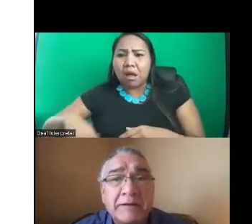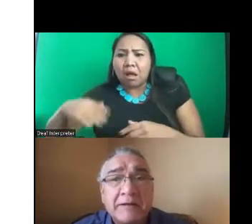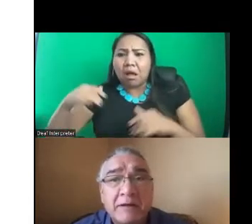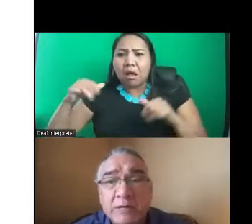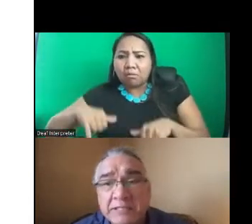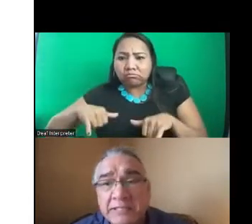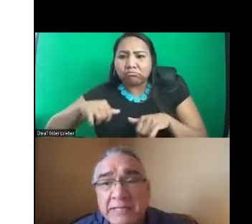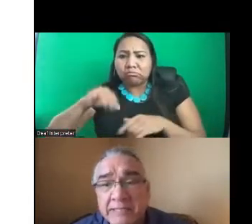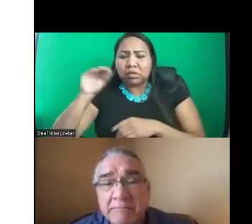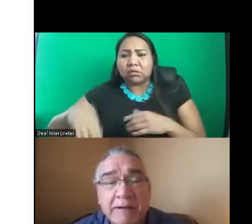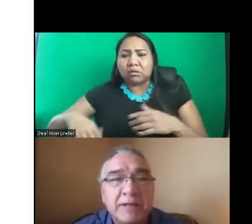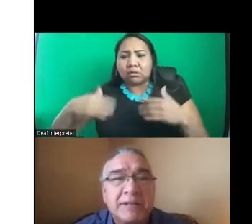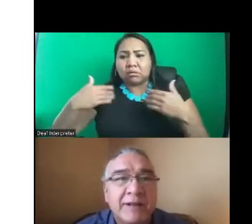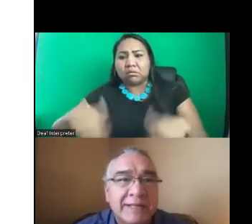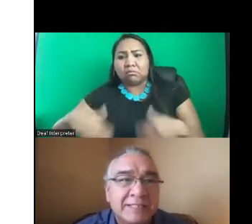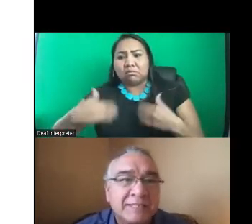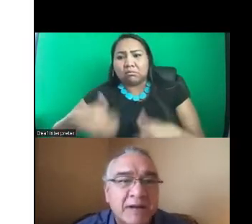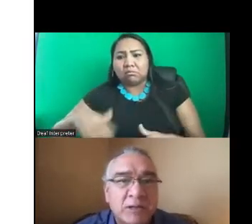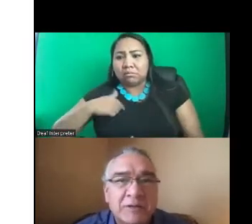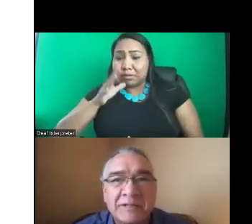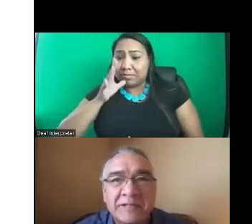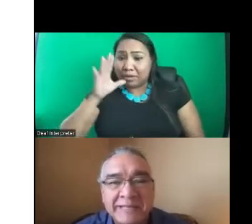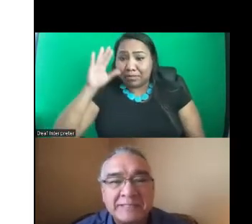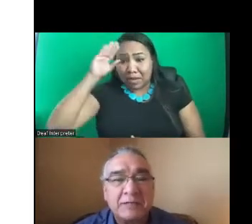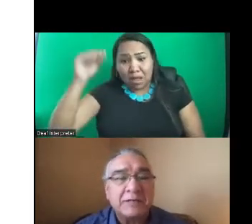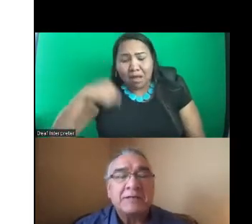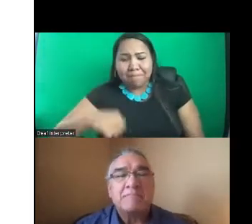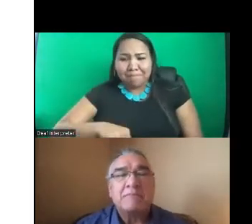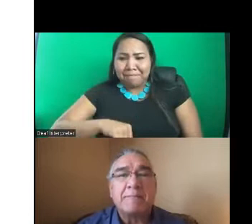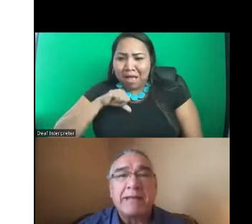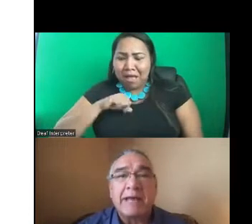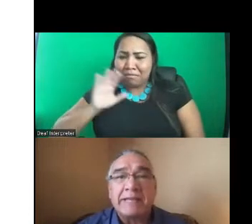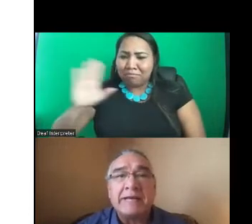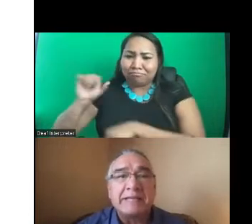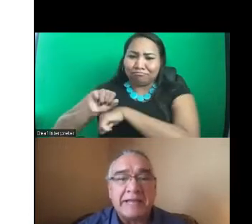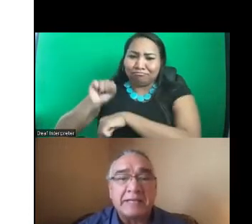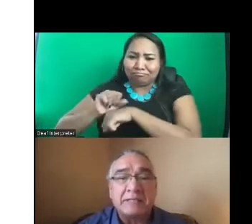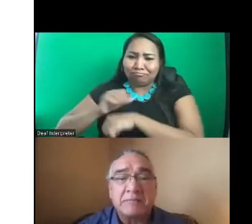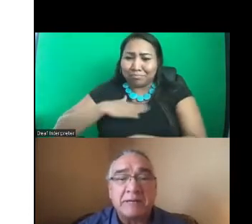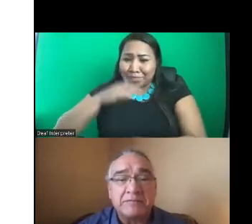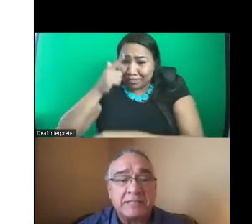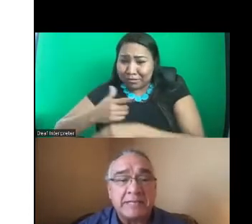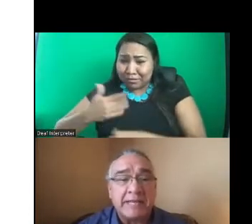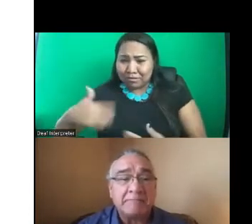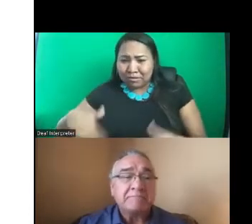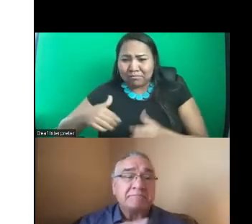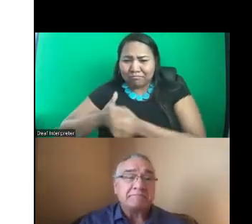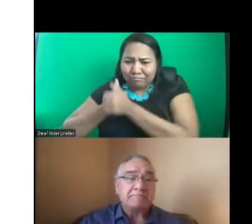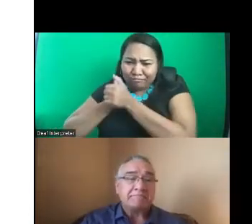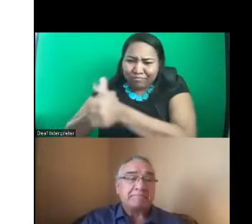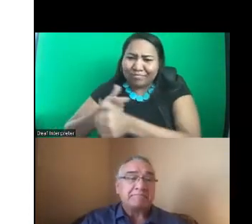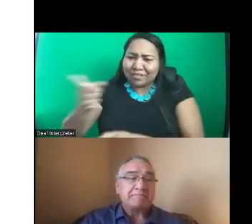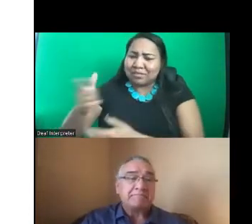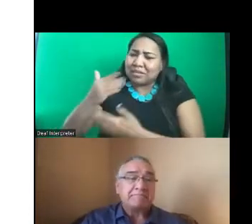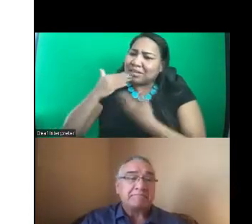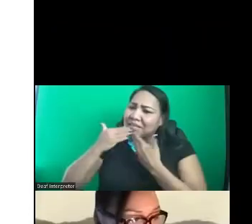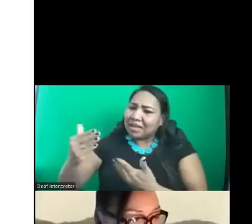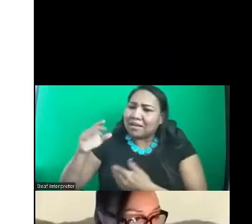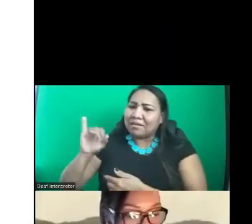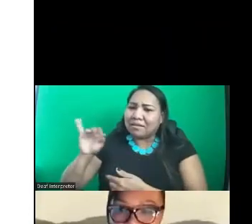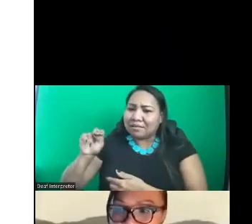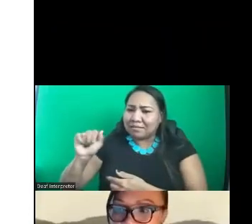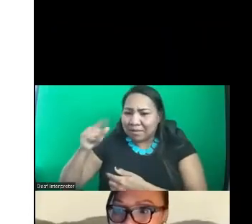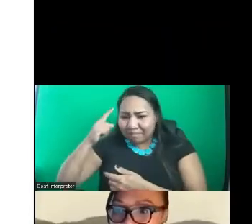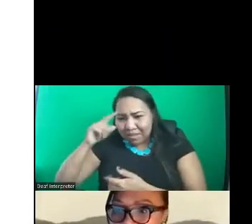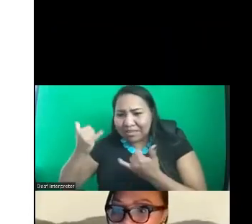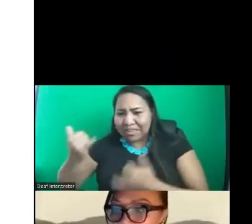proud of what she does. And my brother and I just follow her lead. So Palamia, Ina, thank you so much for today. Okay.